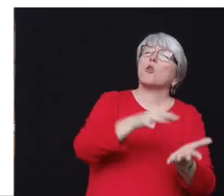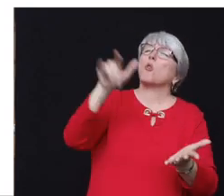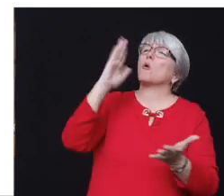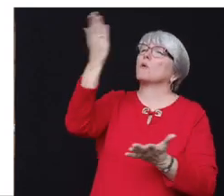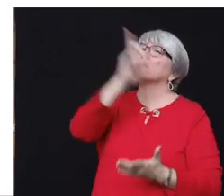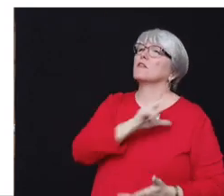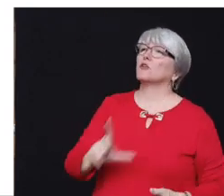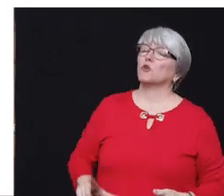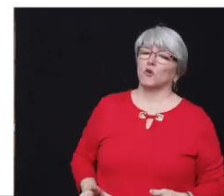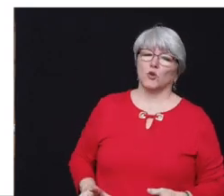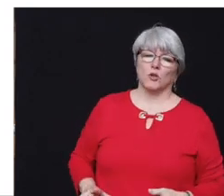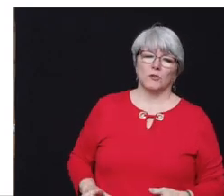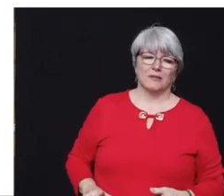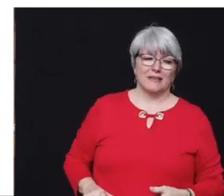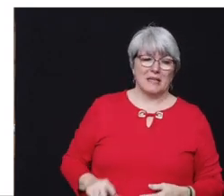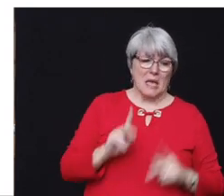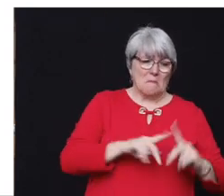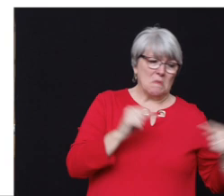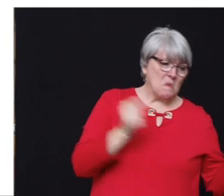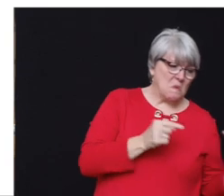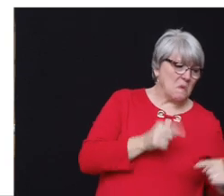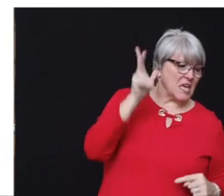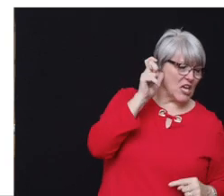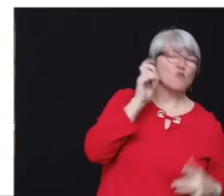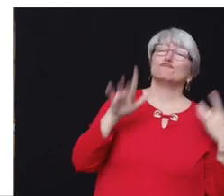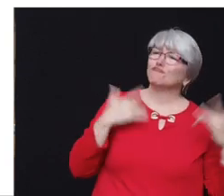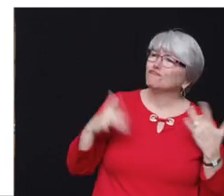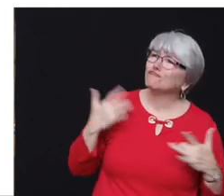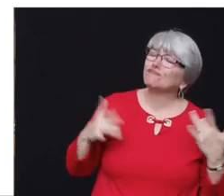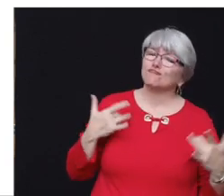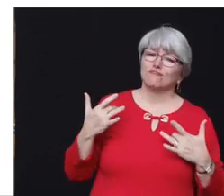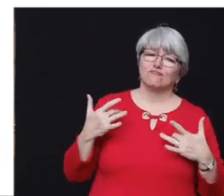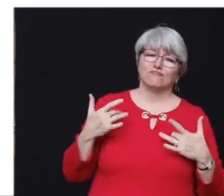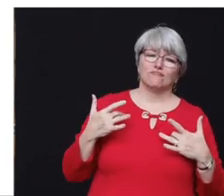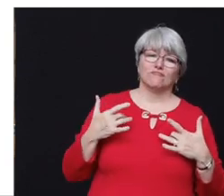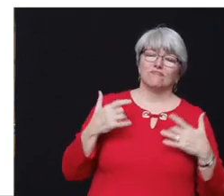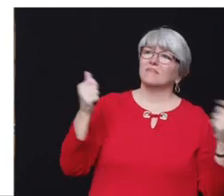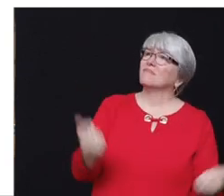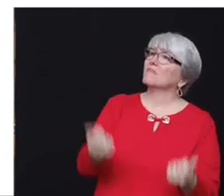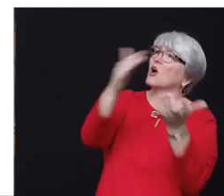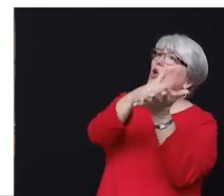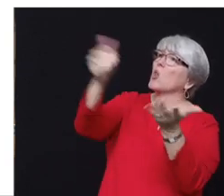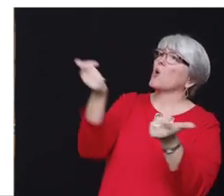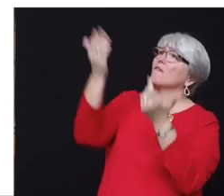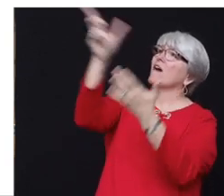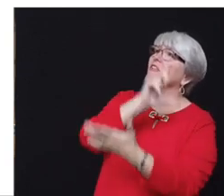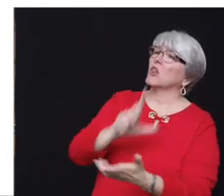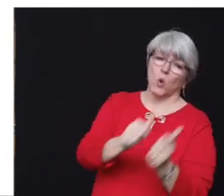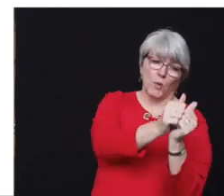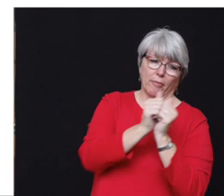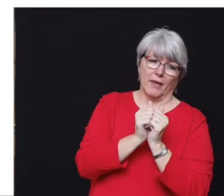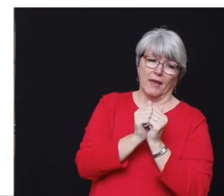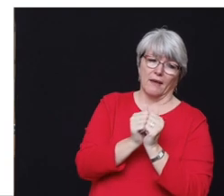Lord. Let the afflicted hear and rejoice. Glorify the Lord with me. Let